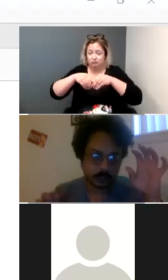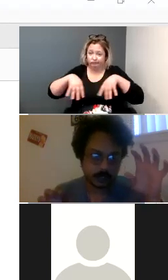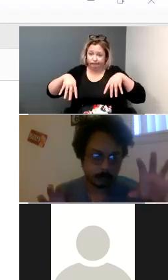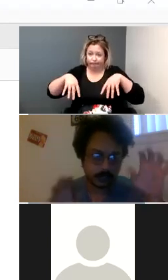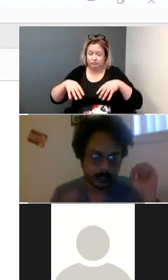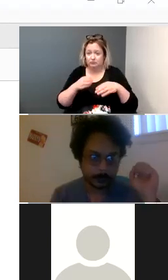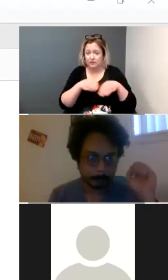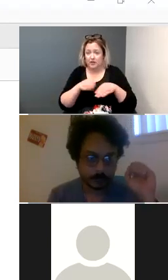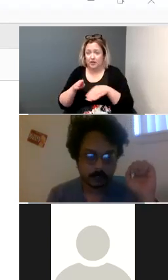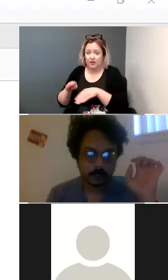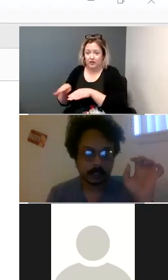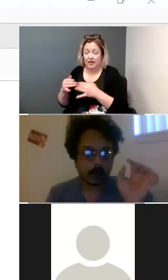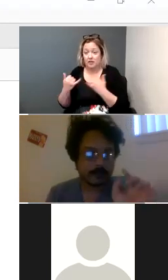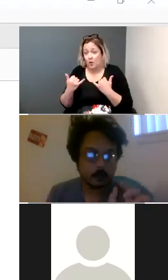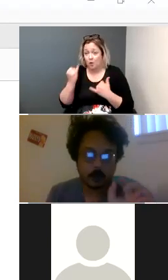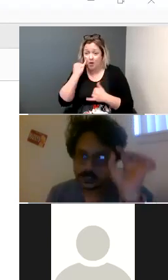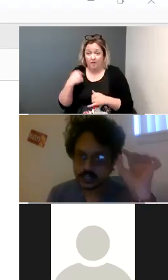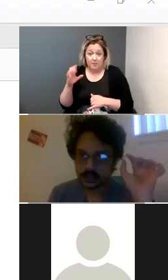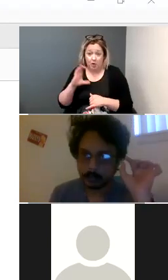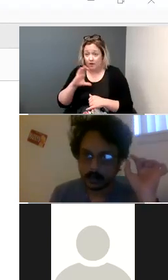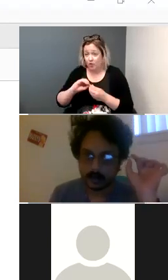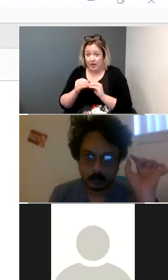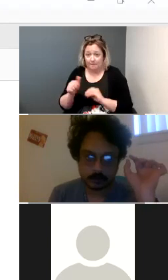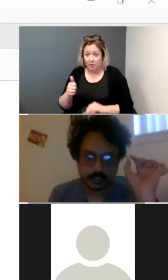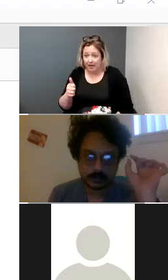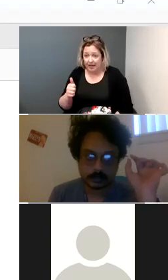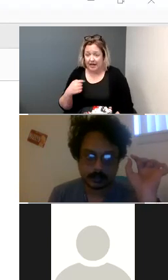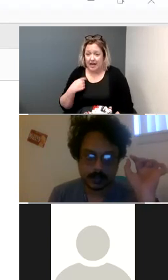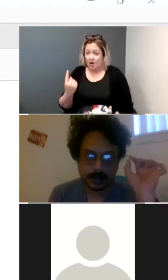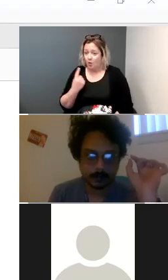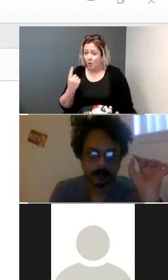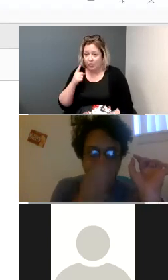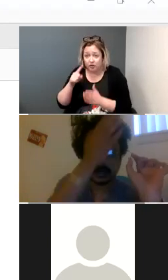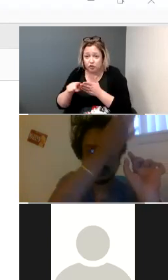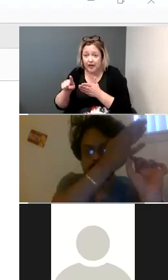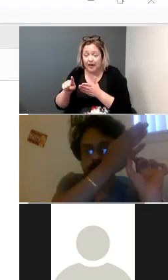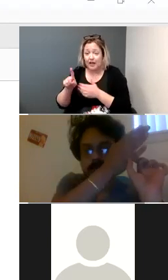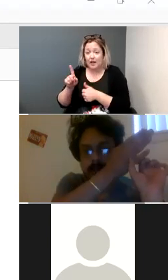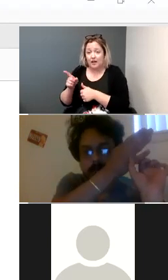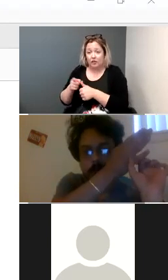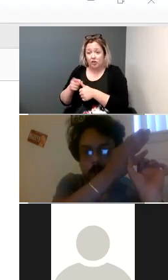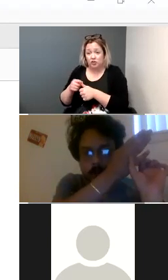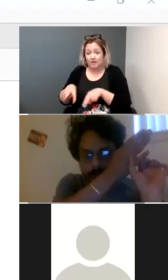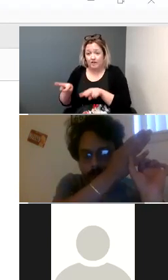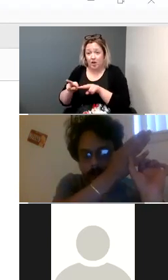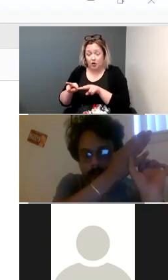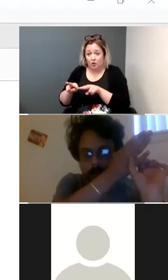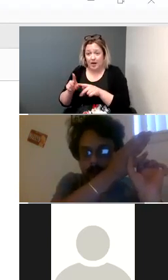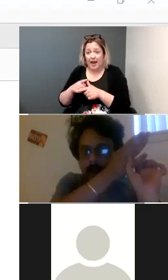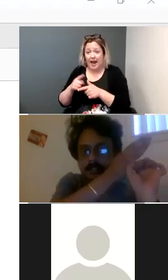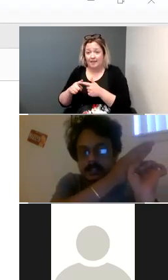for the number 10. Now I will only check the middle value of this array and I'll check is 8 equals to